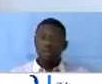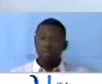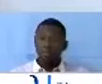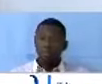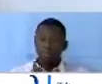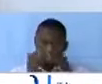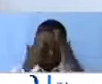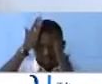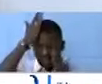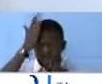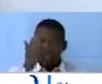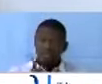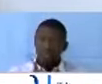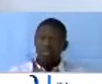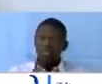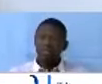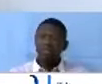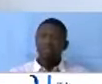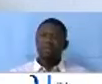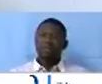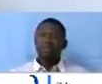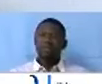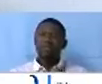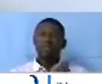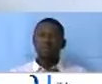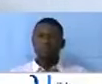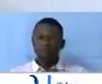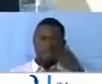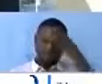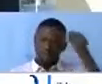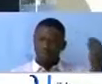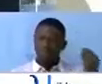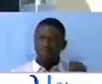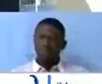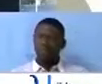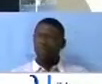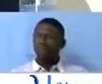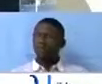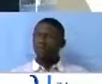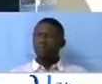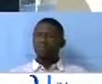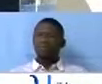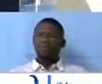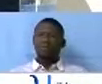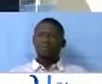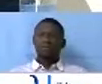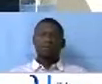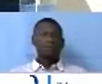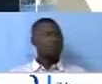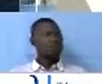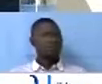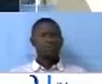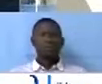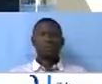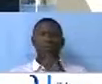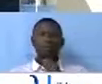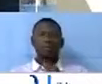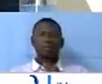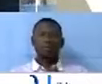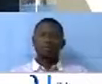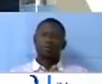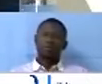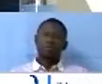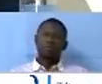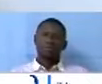a military case. Mr. Barry, this is something you have forgotten. Military has